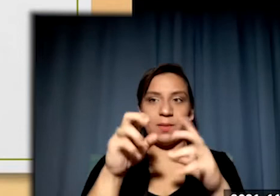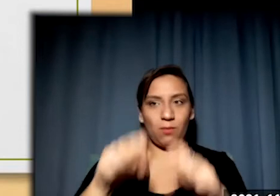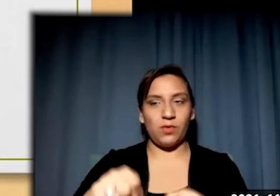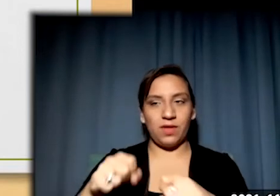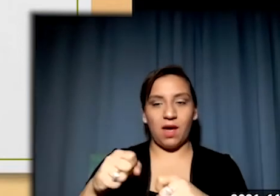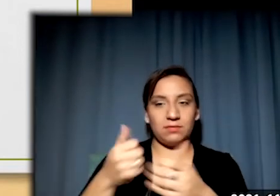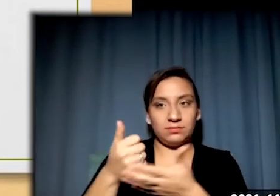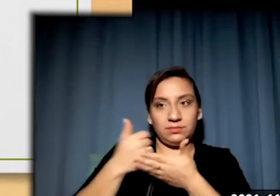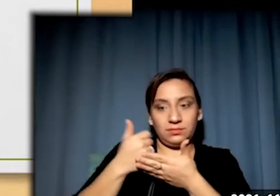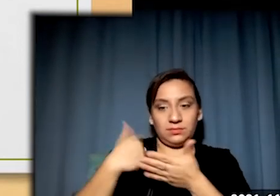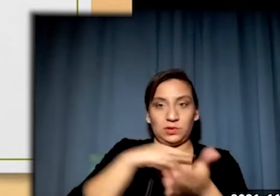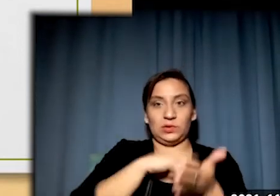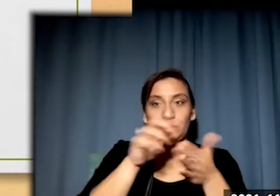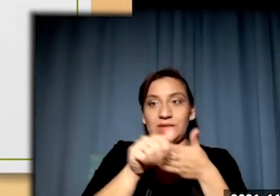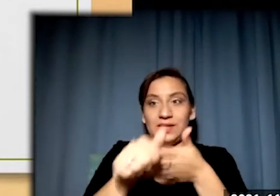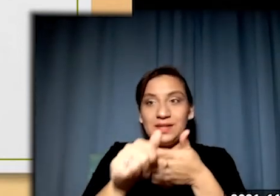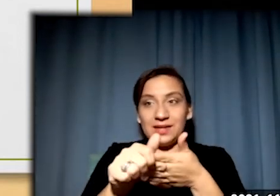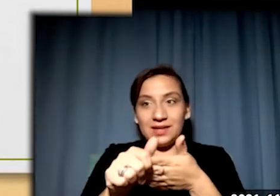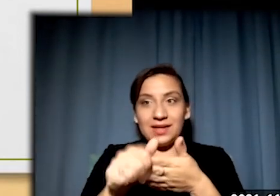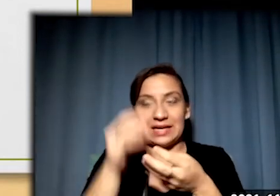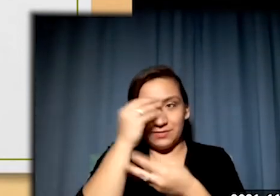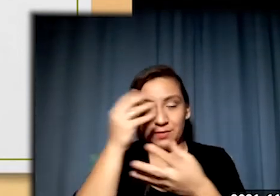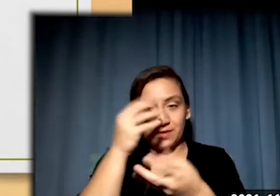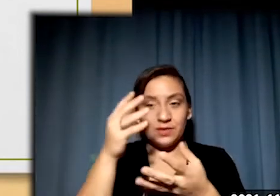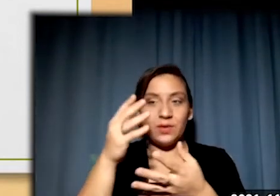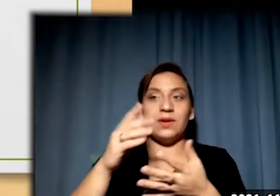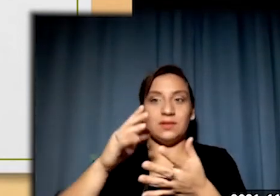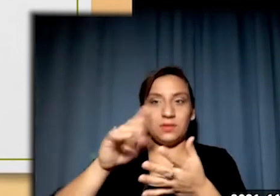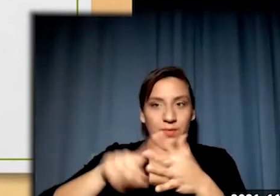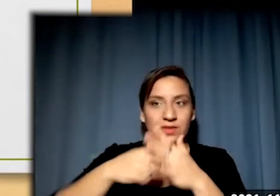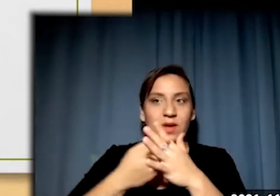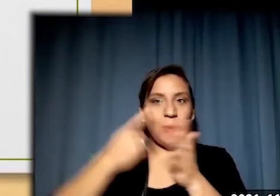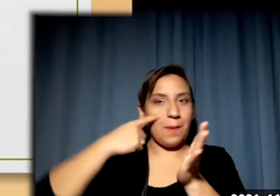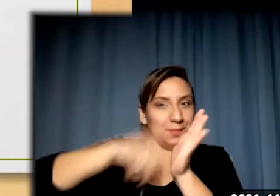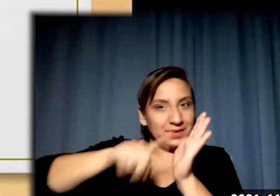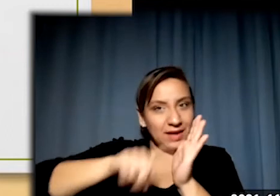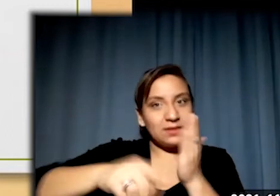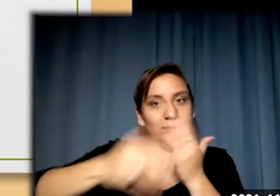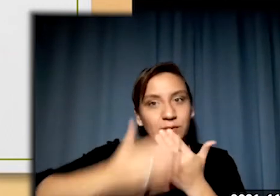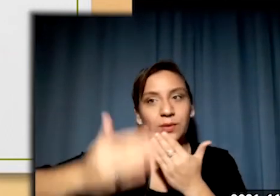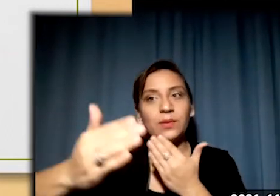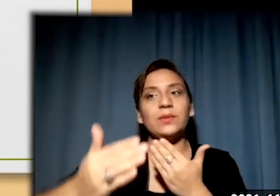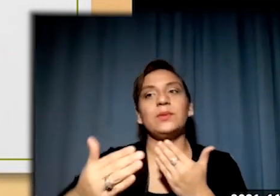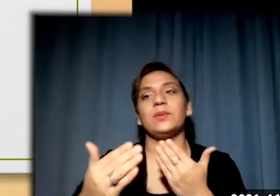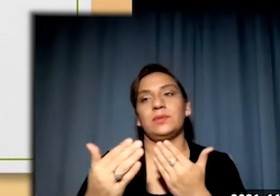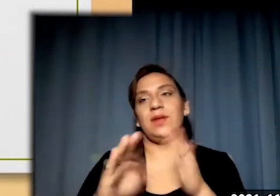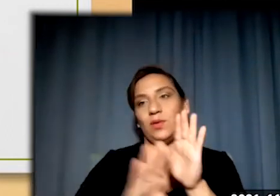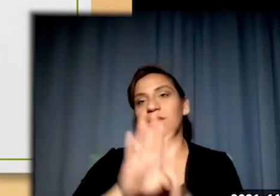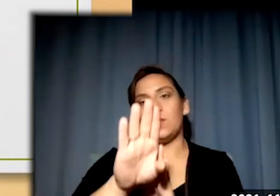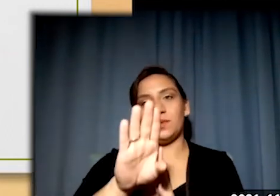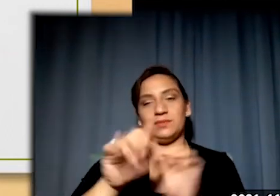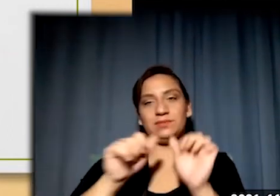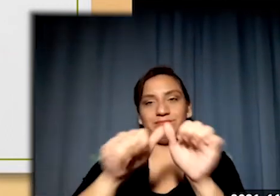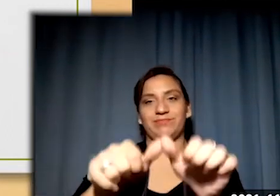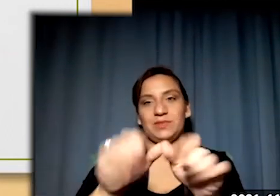that were left from the initial research concerning the development of the advanced lines. 5 years later, in